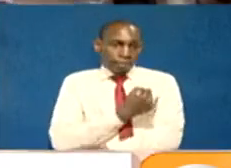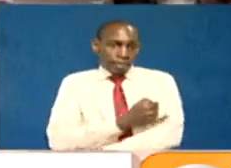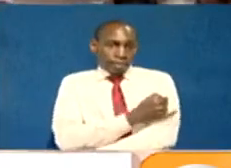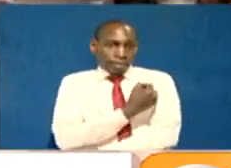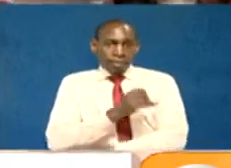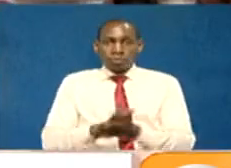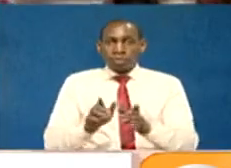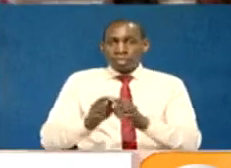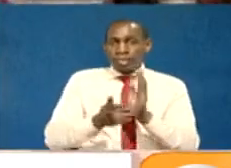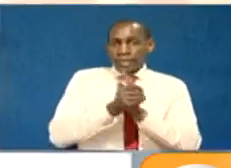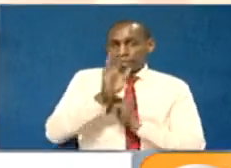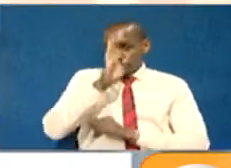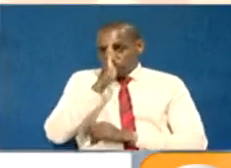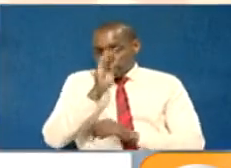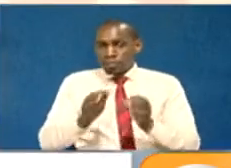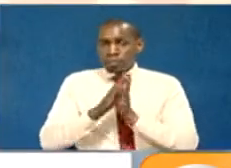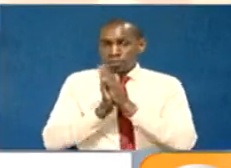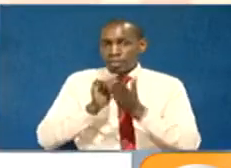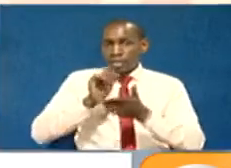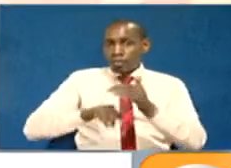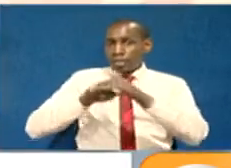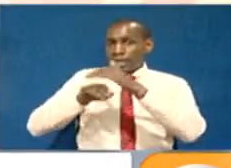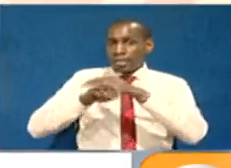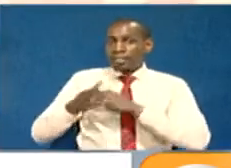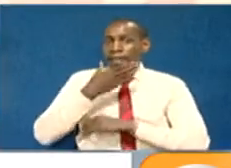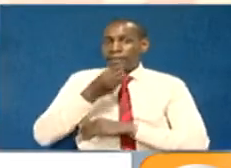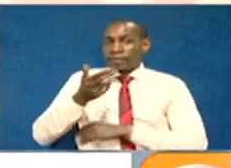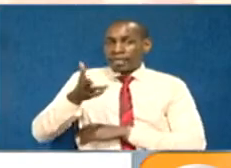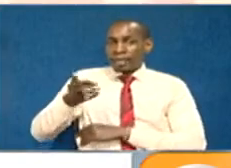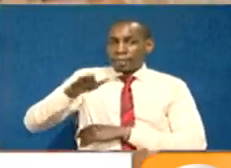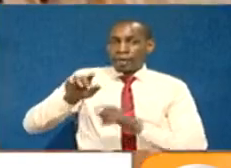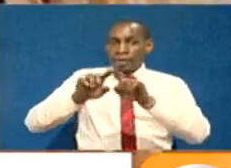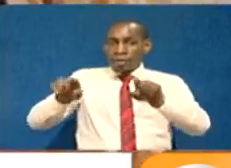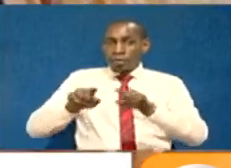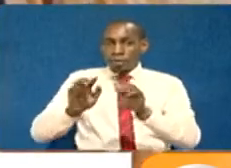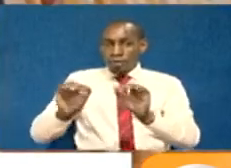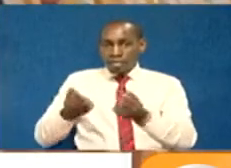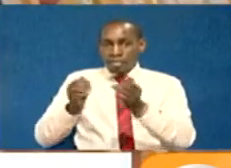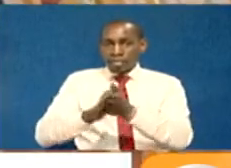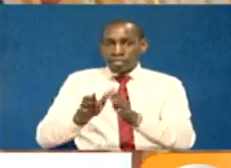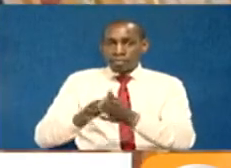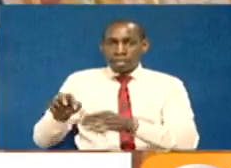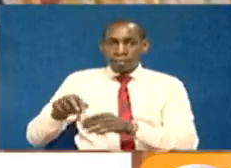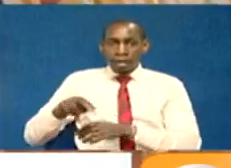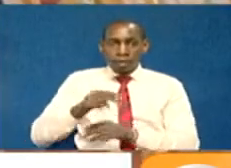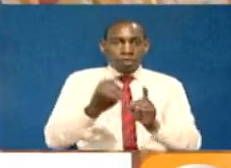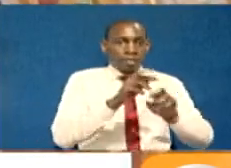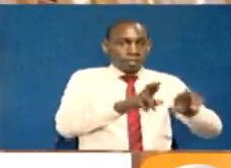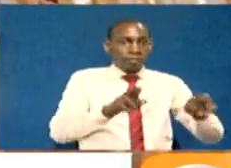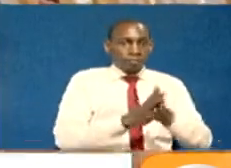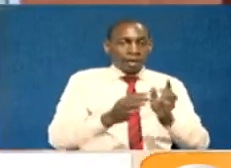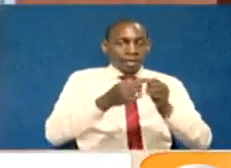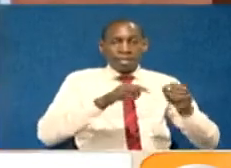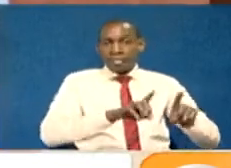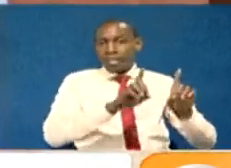experts also skeptical about the version that he accessed his father's gun in a safe and walked with it to a different room to take